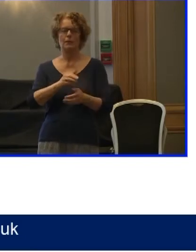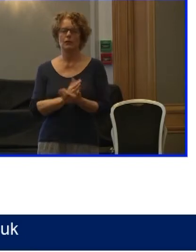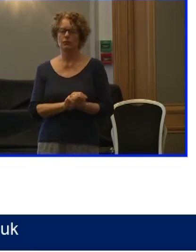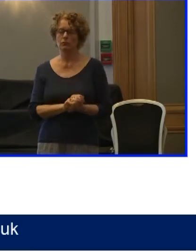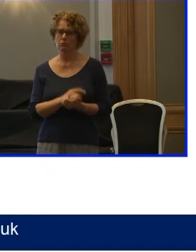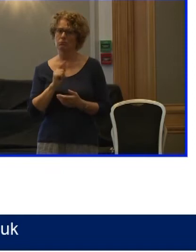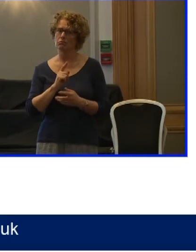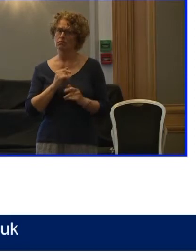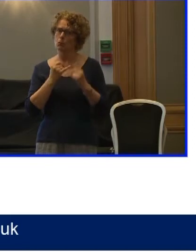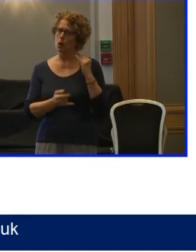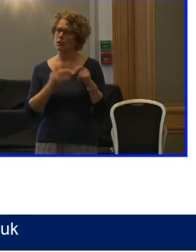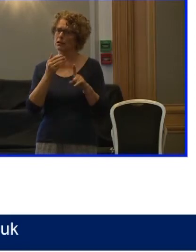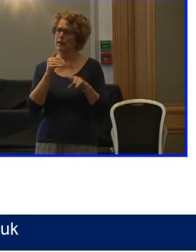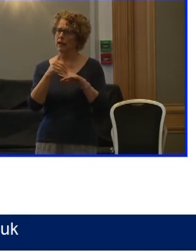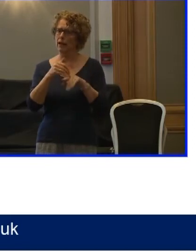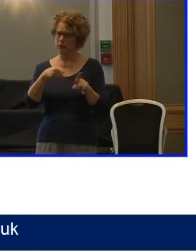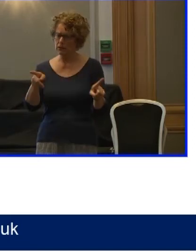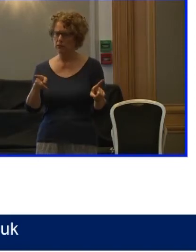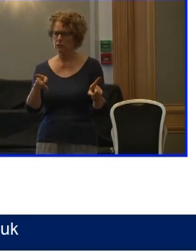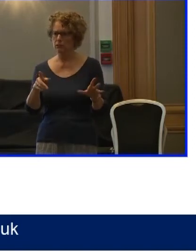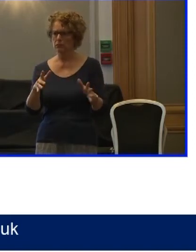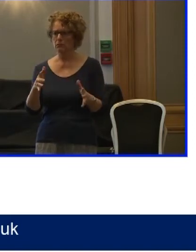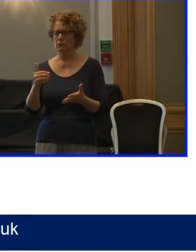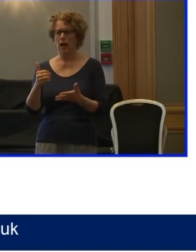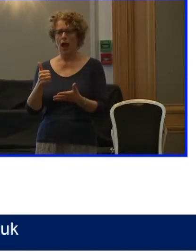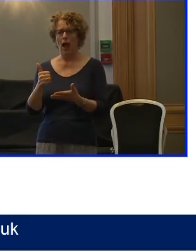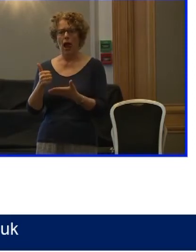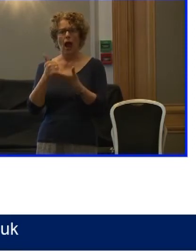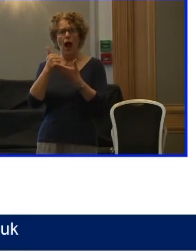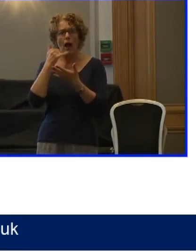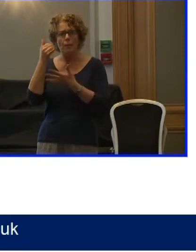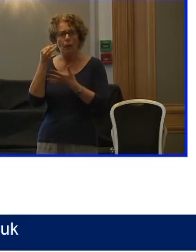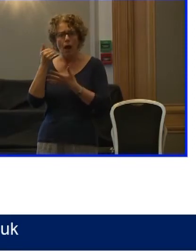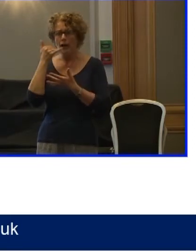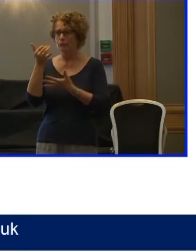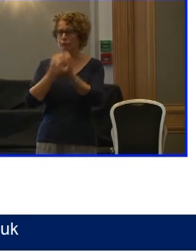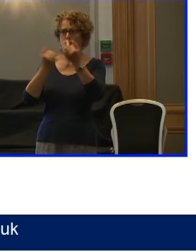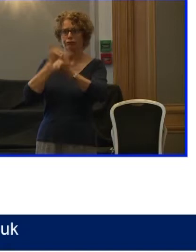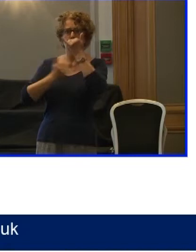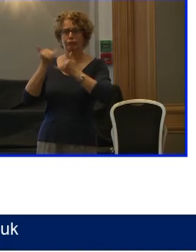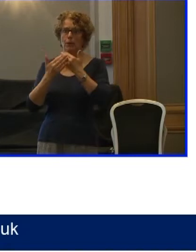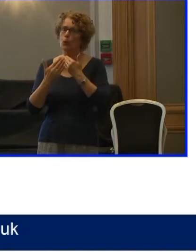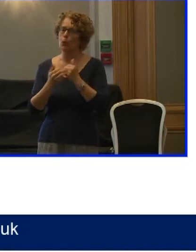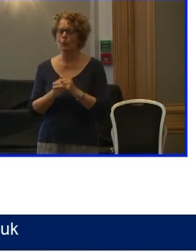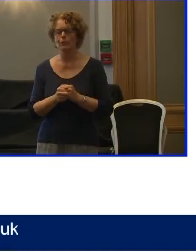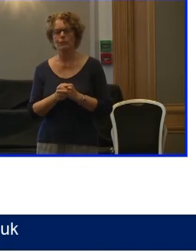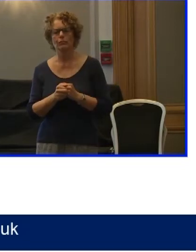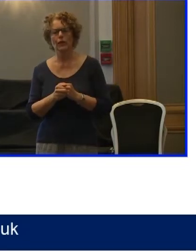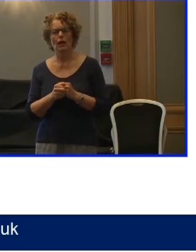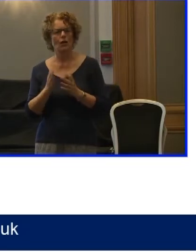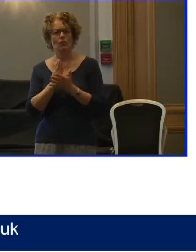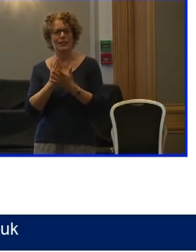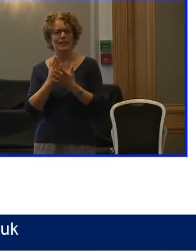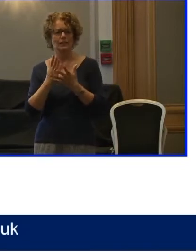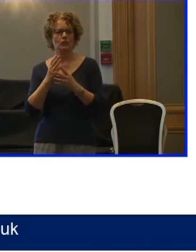immediate effect on our community. Our helpline calls raised exponentially. The sight loss community in